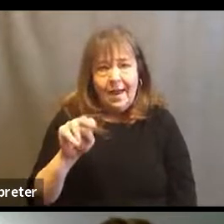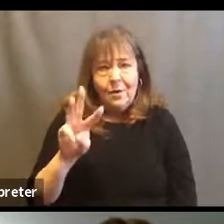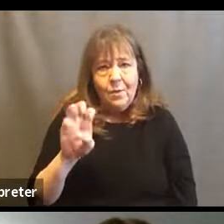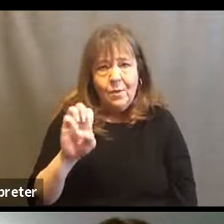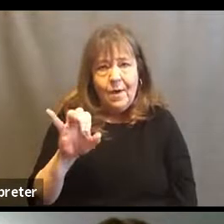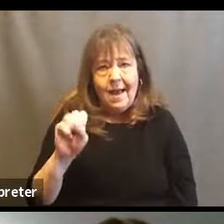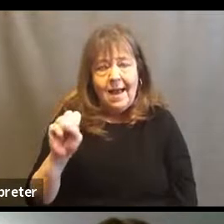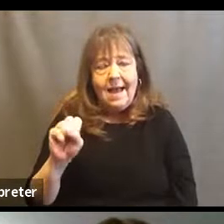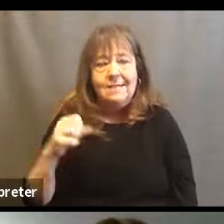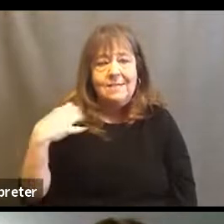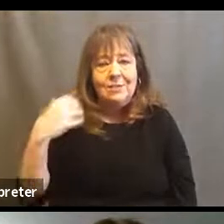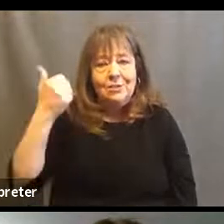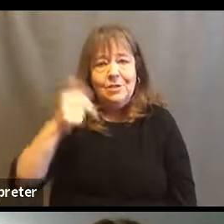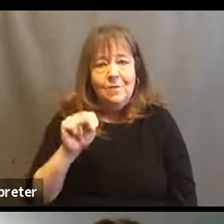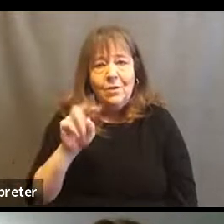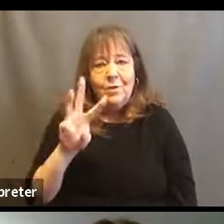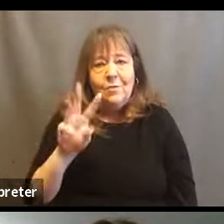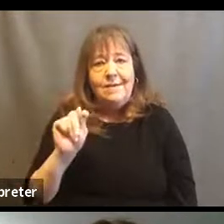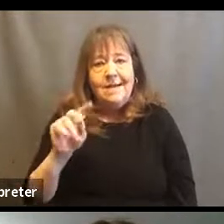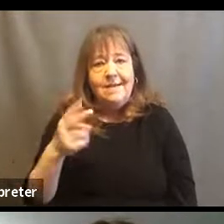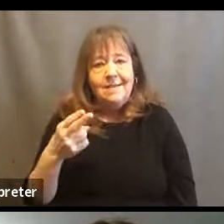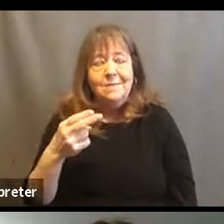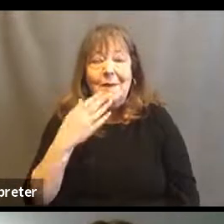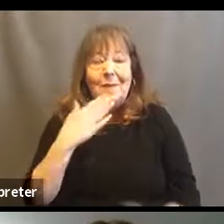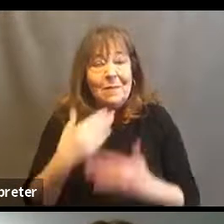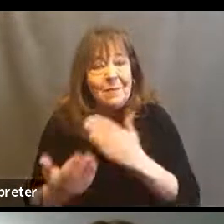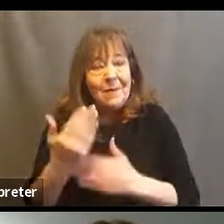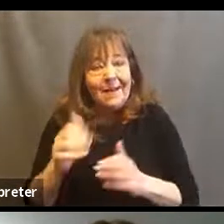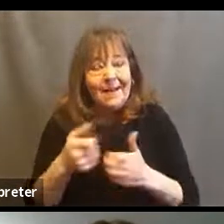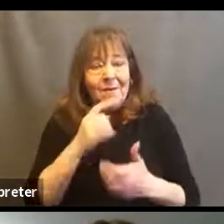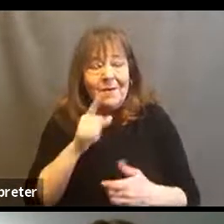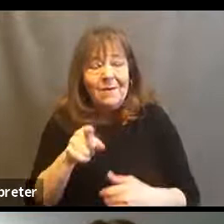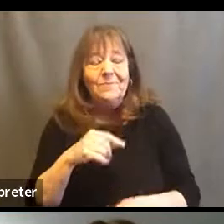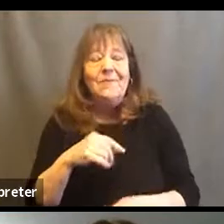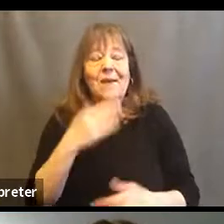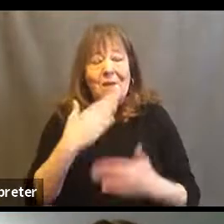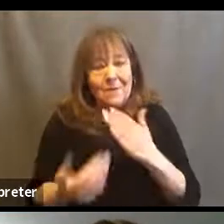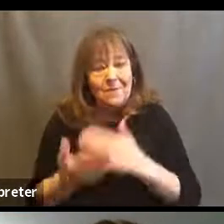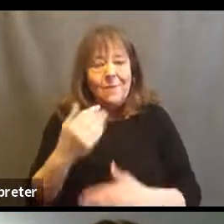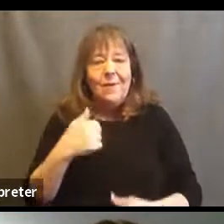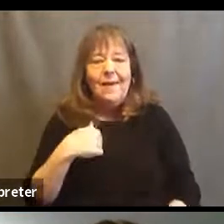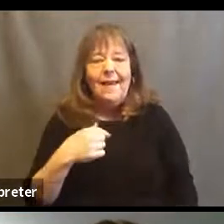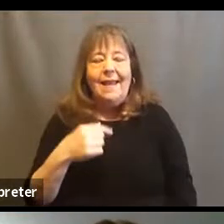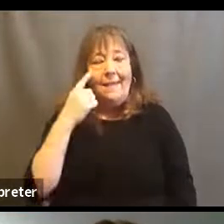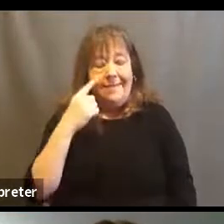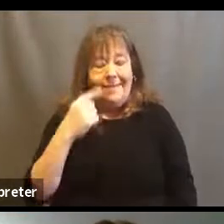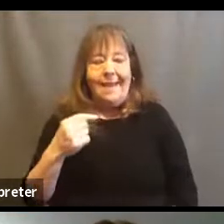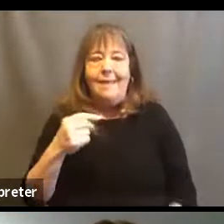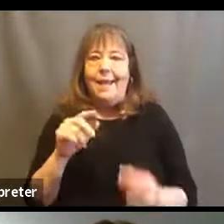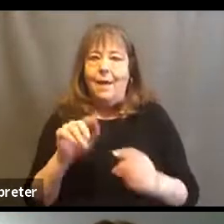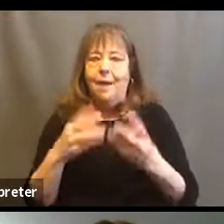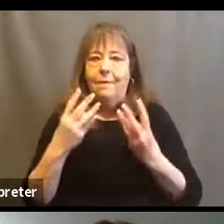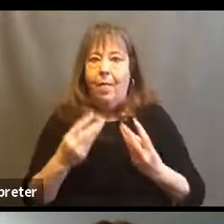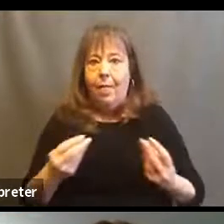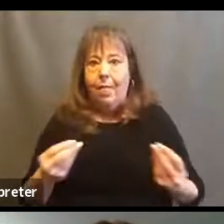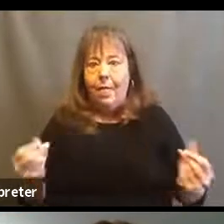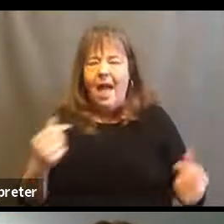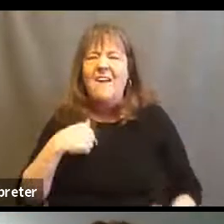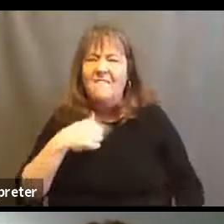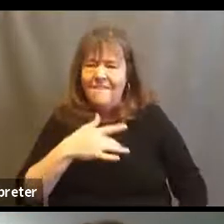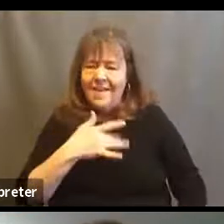Officer for Northwest Texas Hospital. Dr. Weiss, good morning. Hey, good morning, Dave. So I think I'm thawing out. I'm pretty sure I felt my toes this